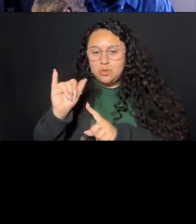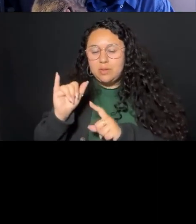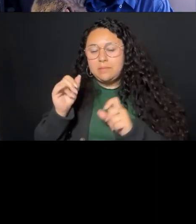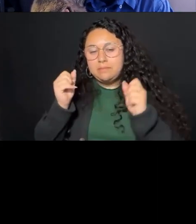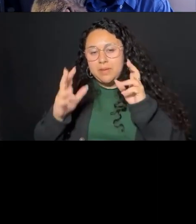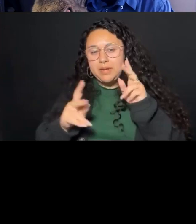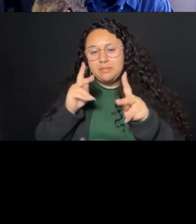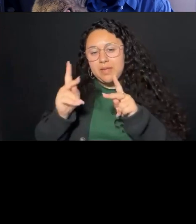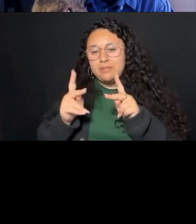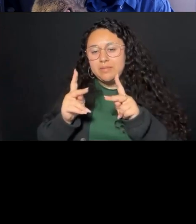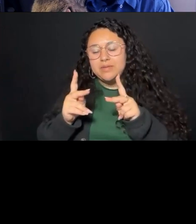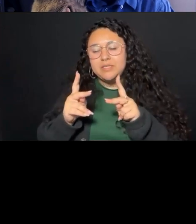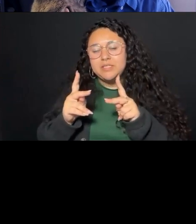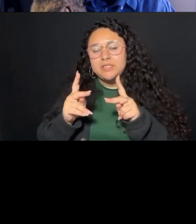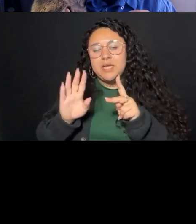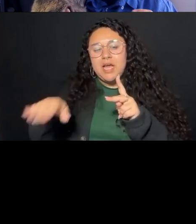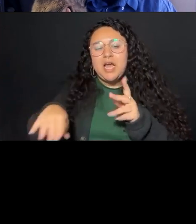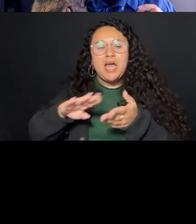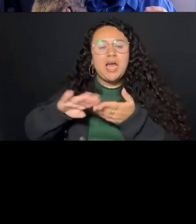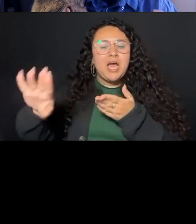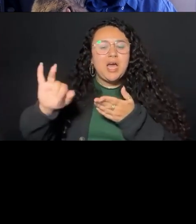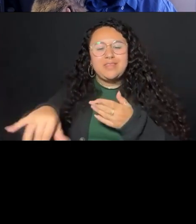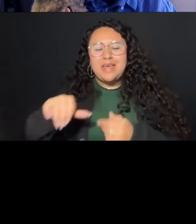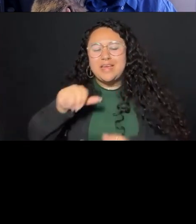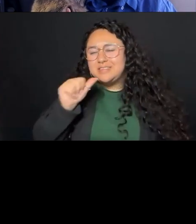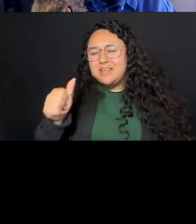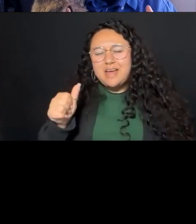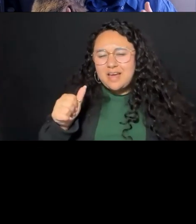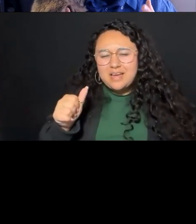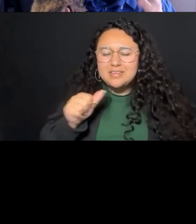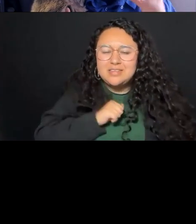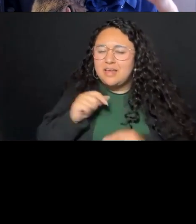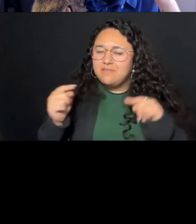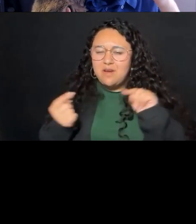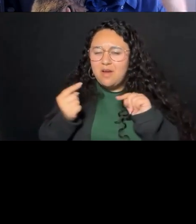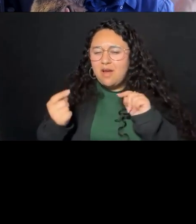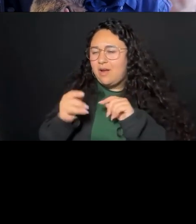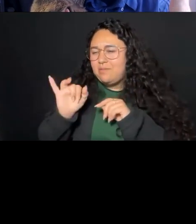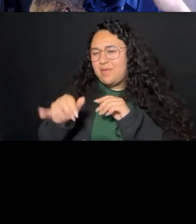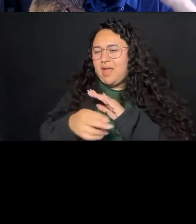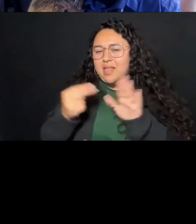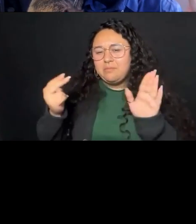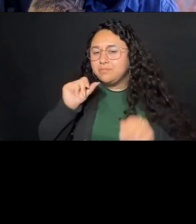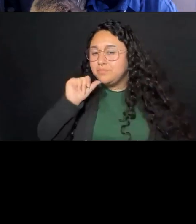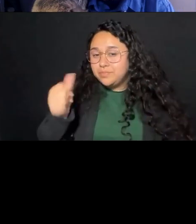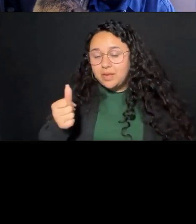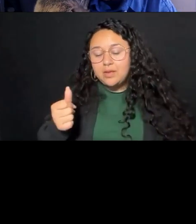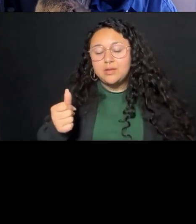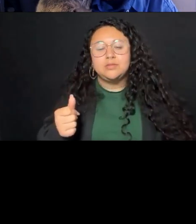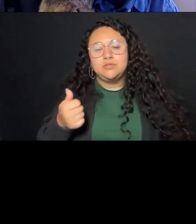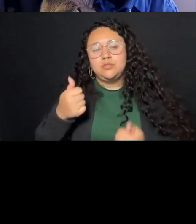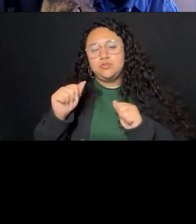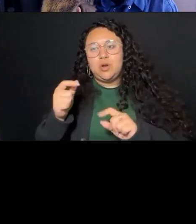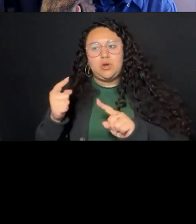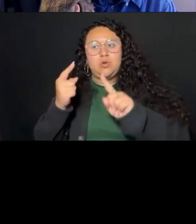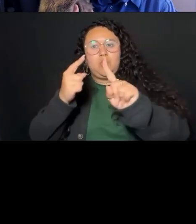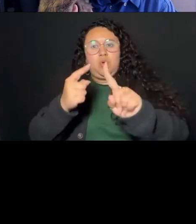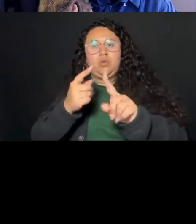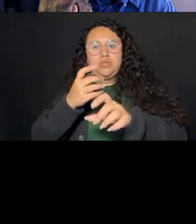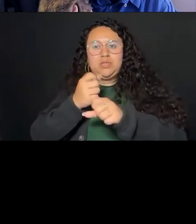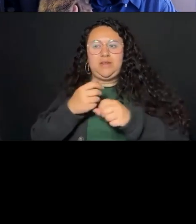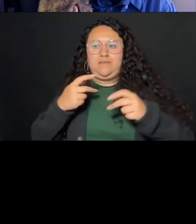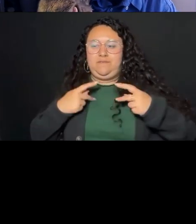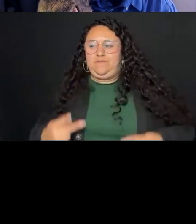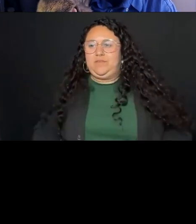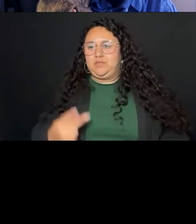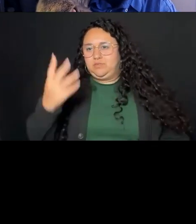not pathologized when people are trying to achieve a certain standard of physical essence.